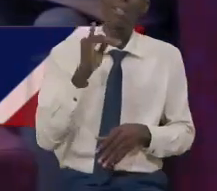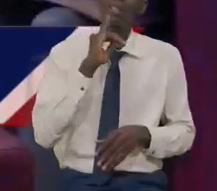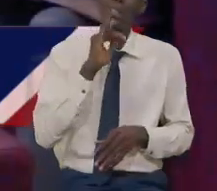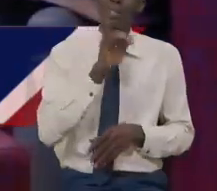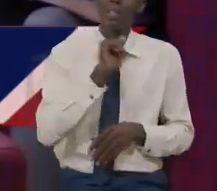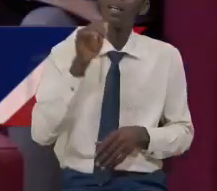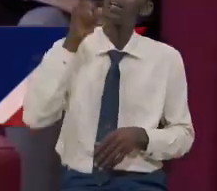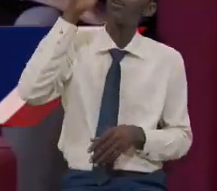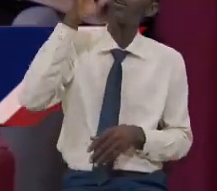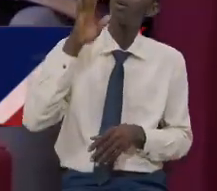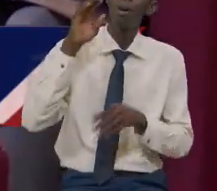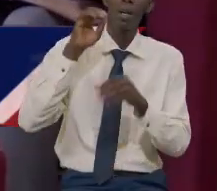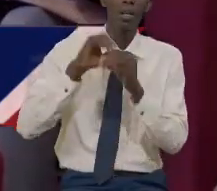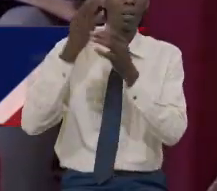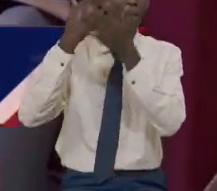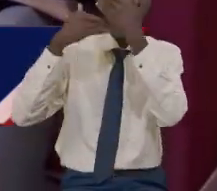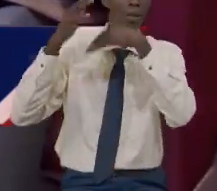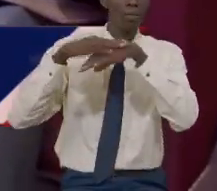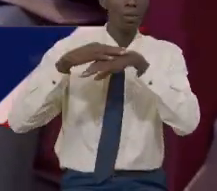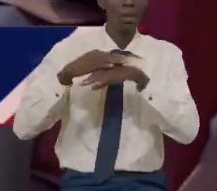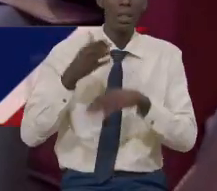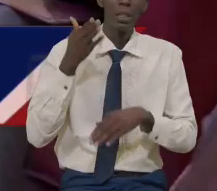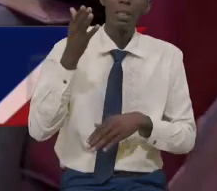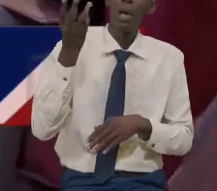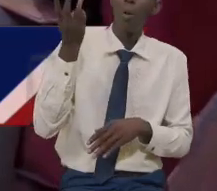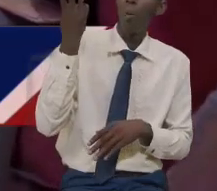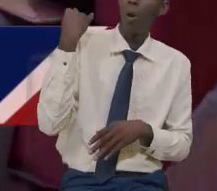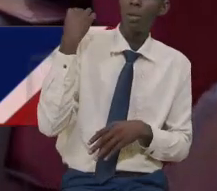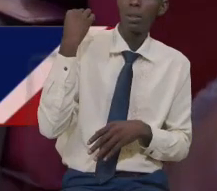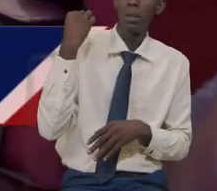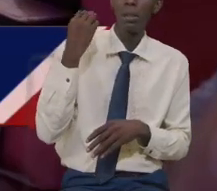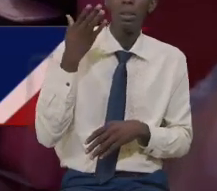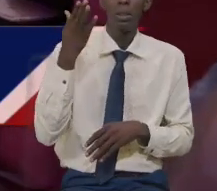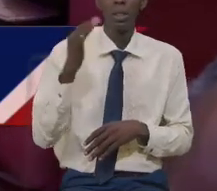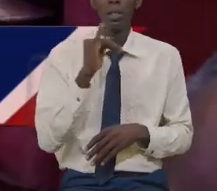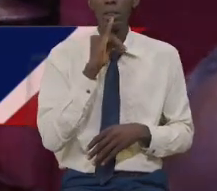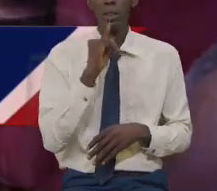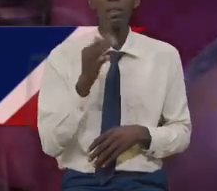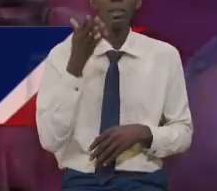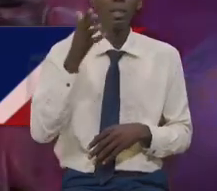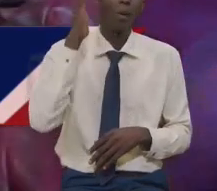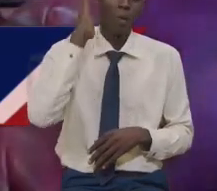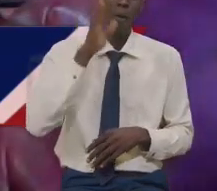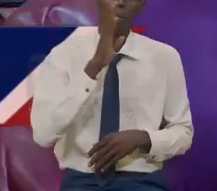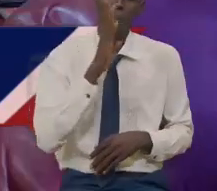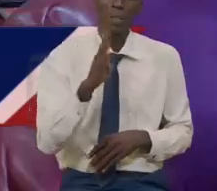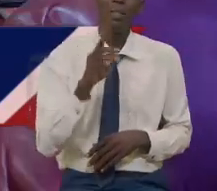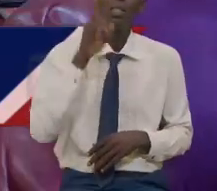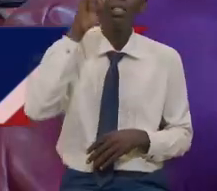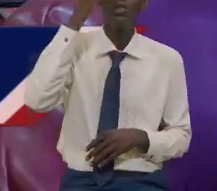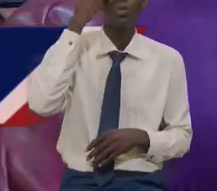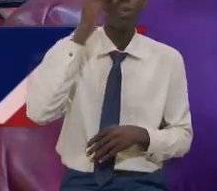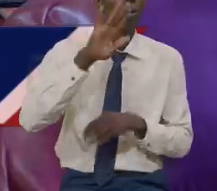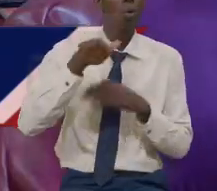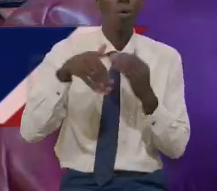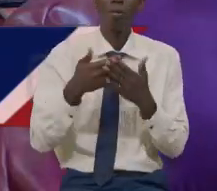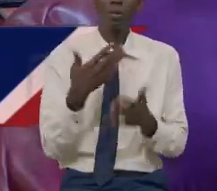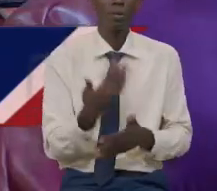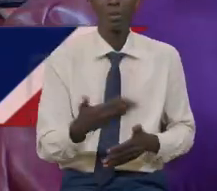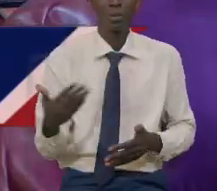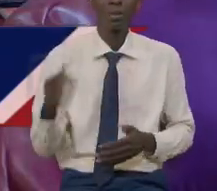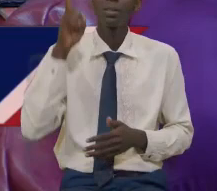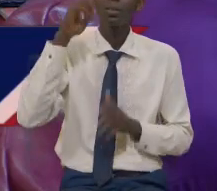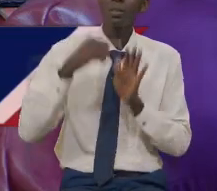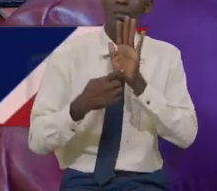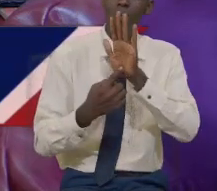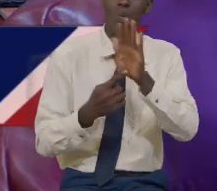heaven. There was, there is, there will be. He knows all things. He